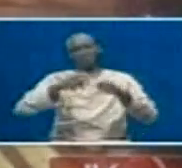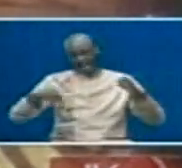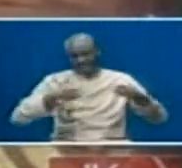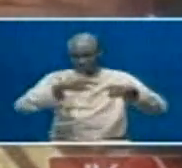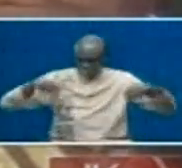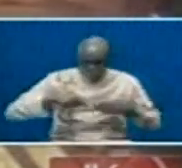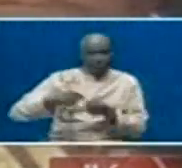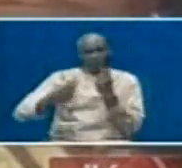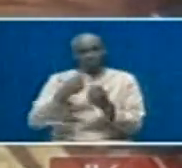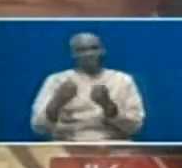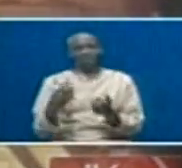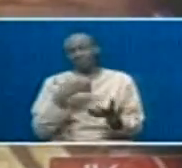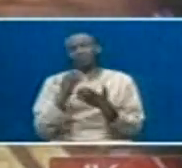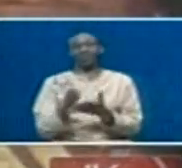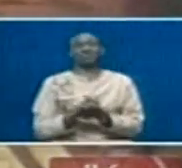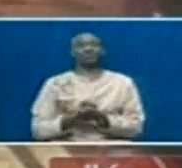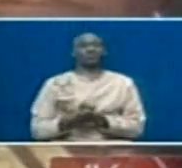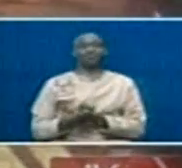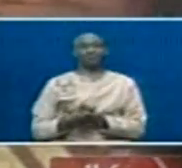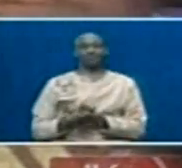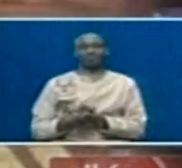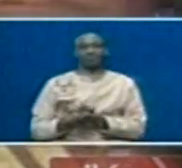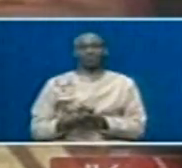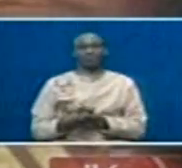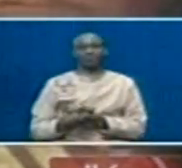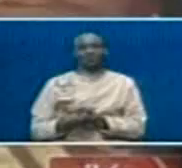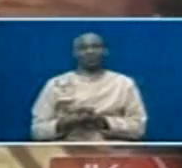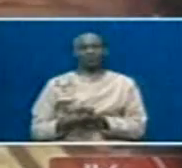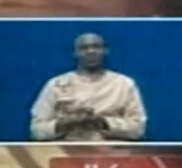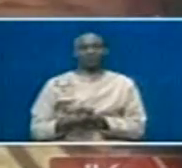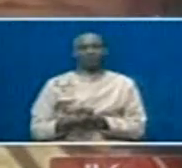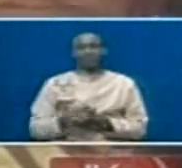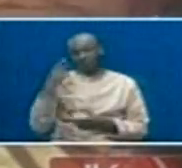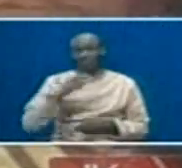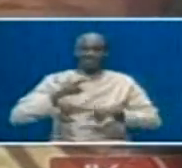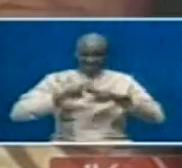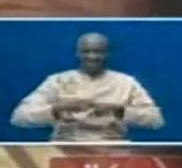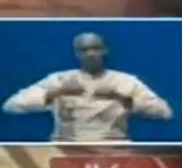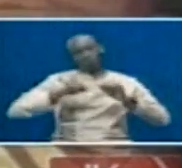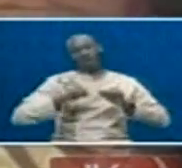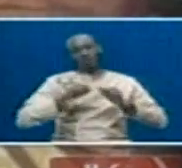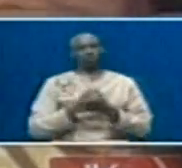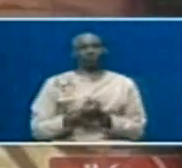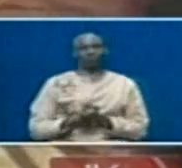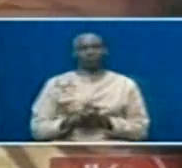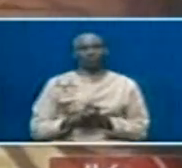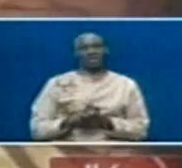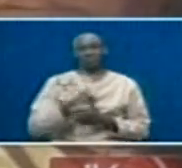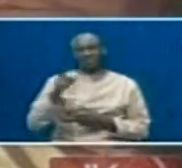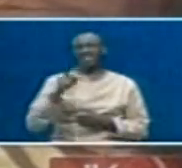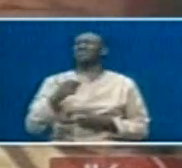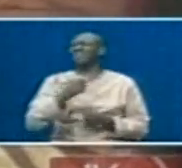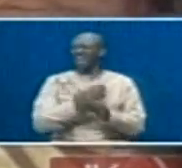But that was then. I could just see sitting on the couch and drinking tea. He was a tea